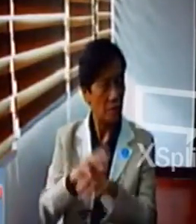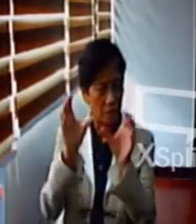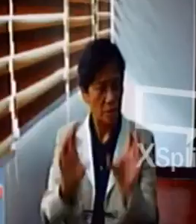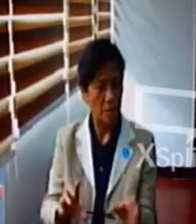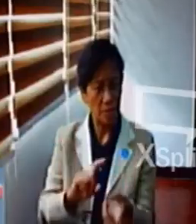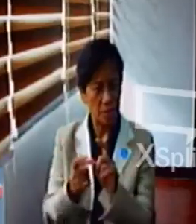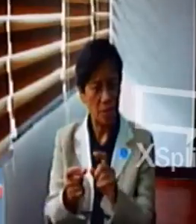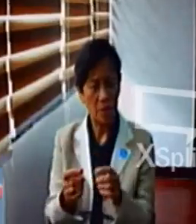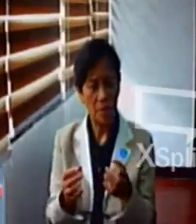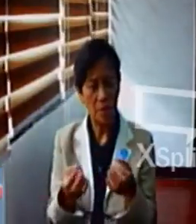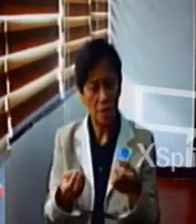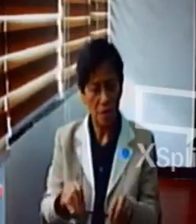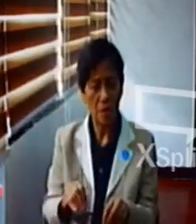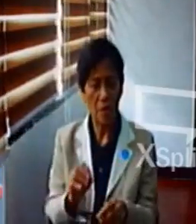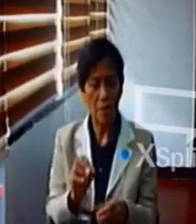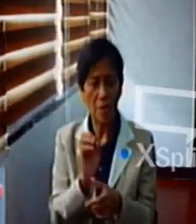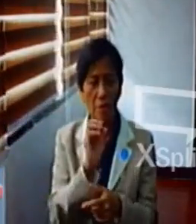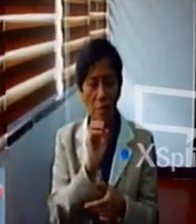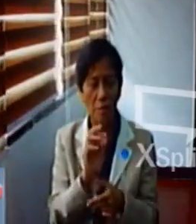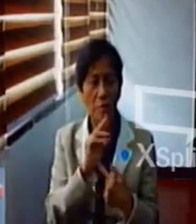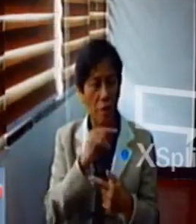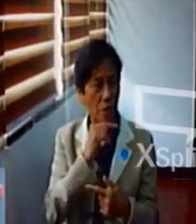not. Right? There's still,